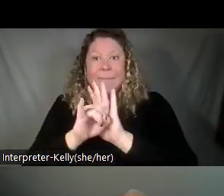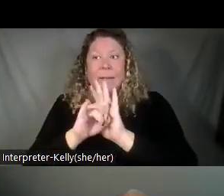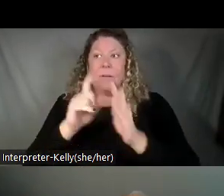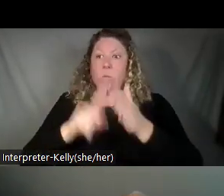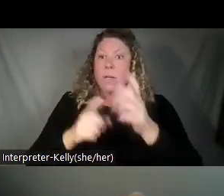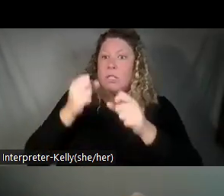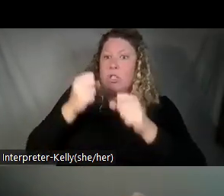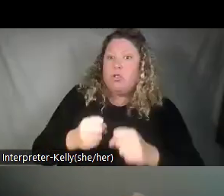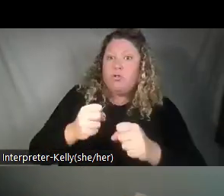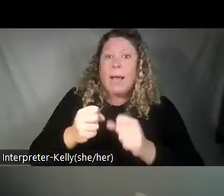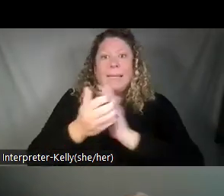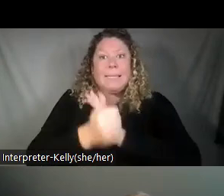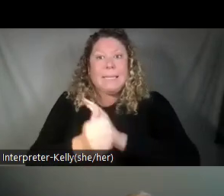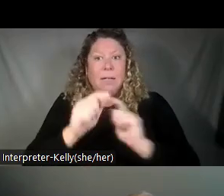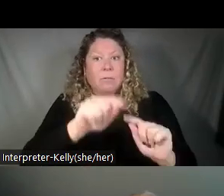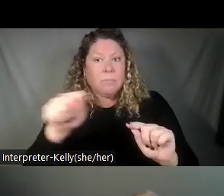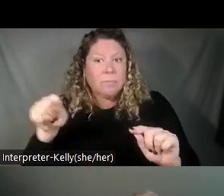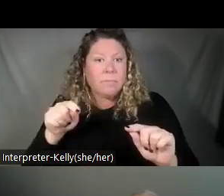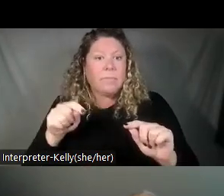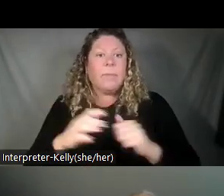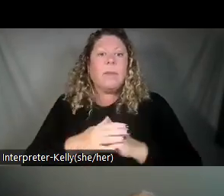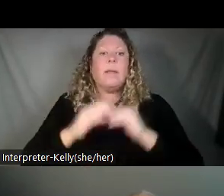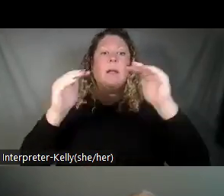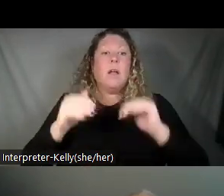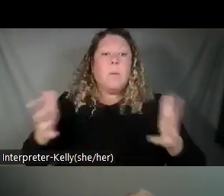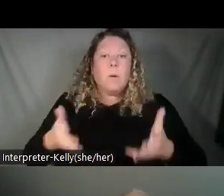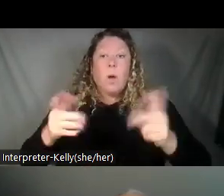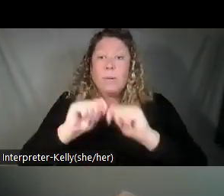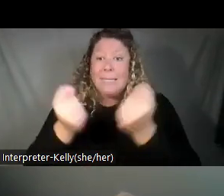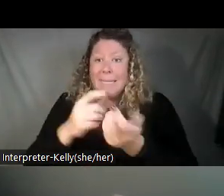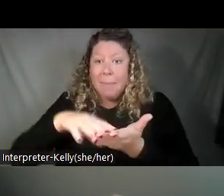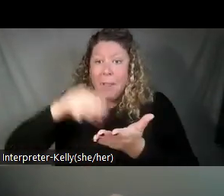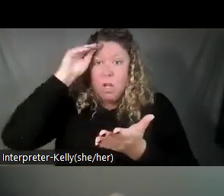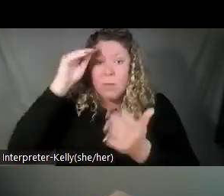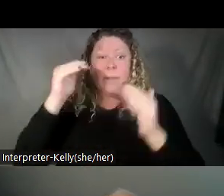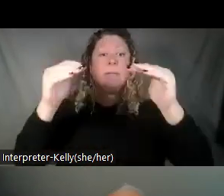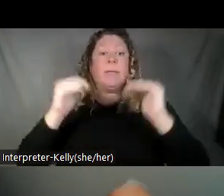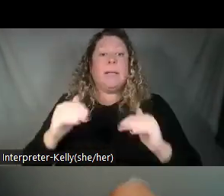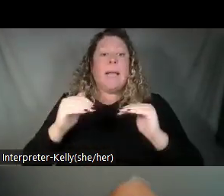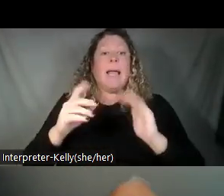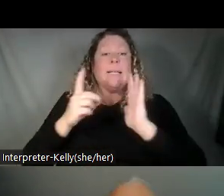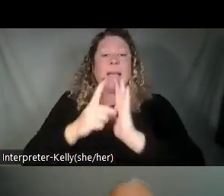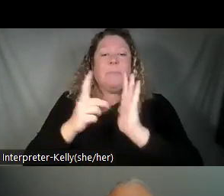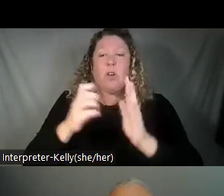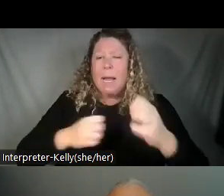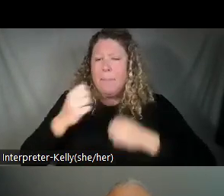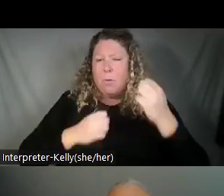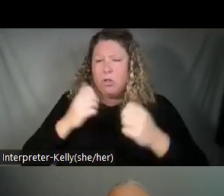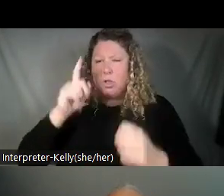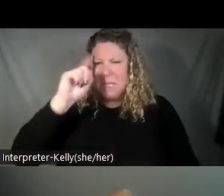others. Promoting team learning and demonstrating emotional intelligence. Again, I'm going to unpack that in a few slides here.